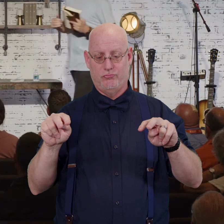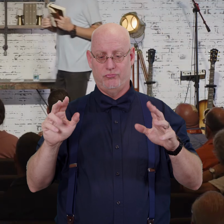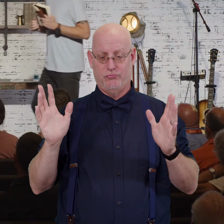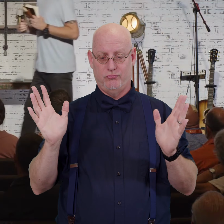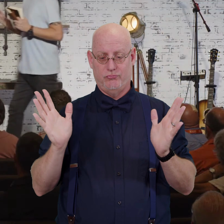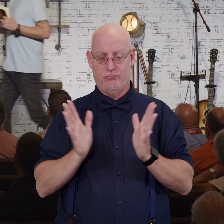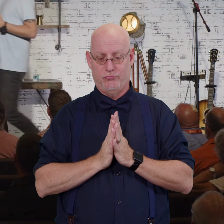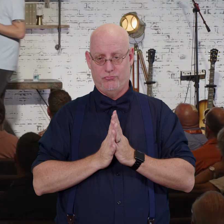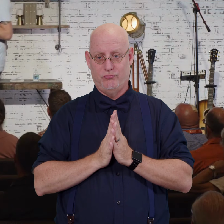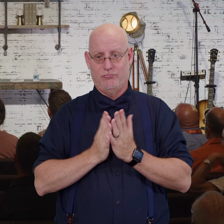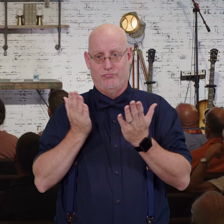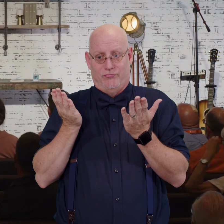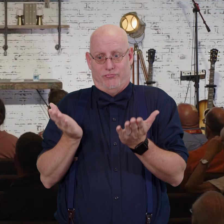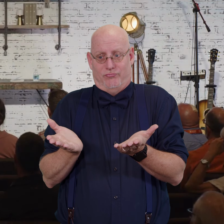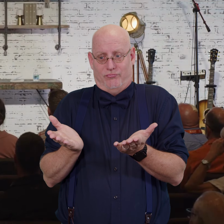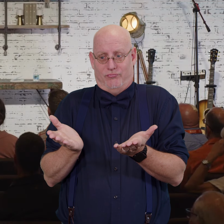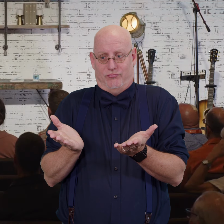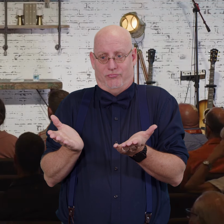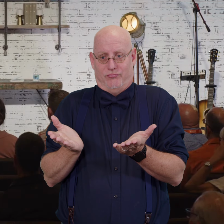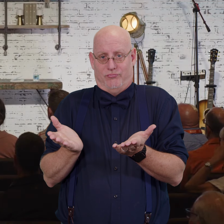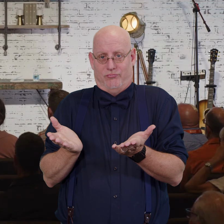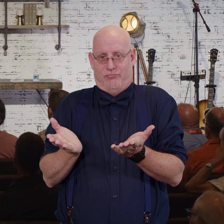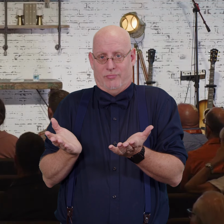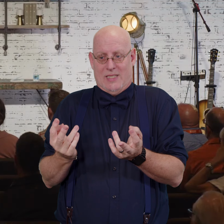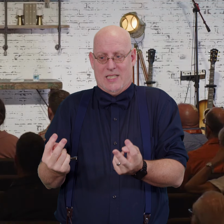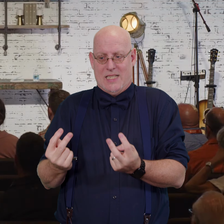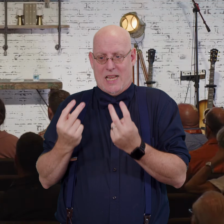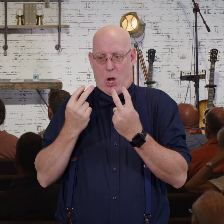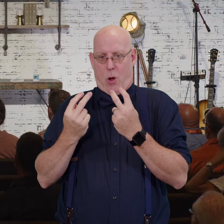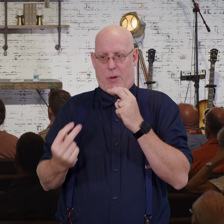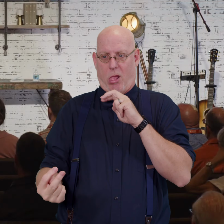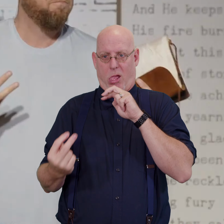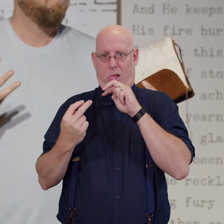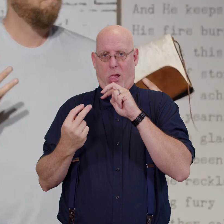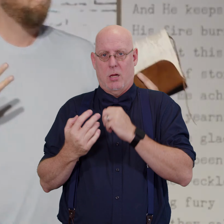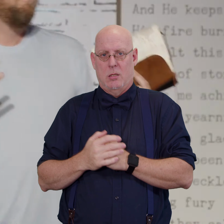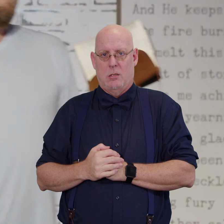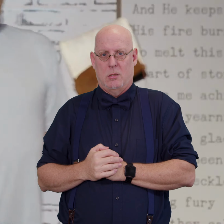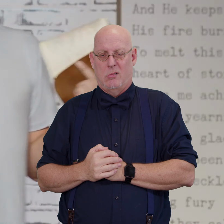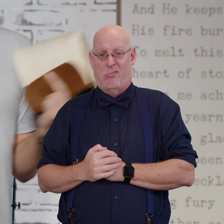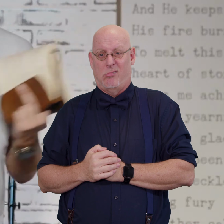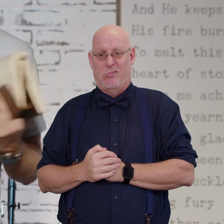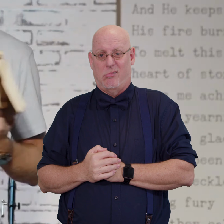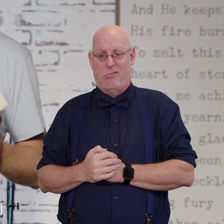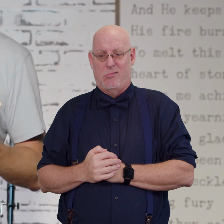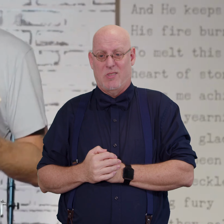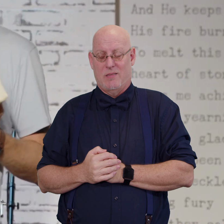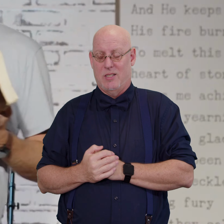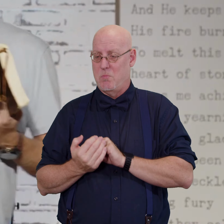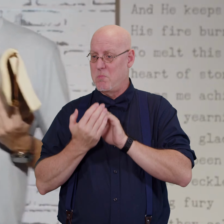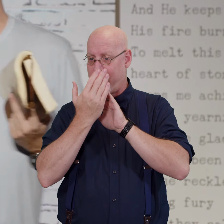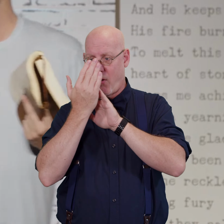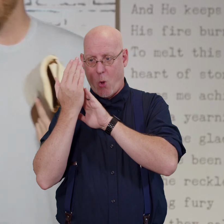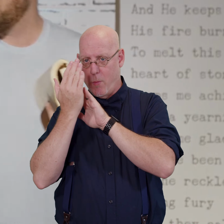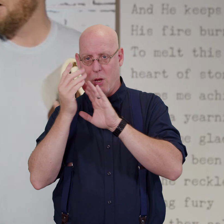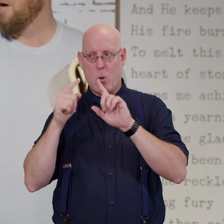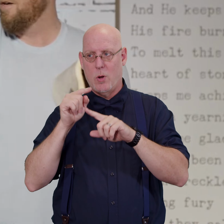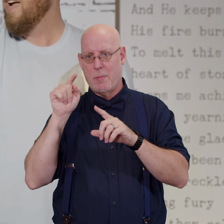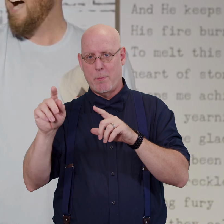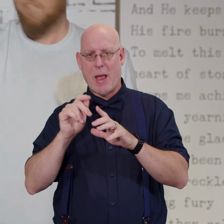out and this monstrosity is staring me in the face. It's ever before me when I'm